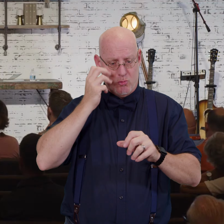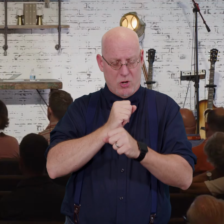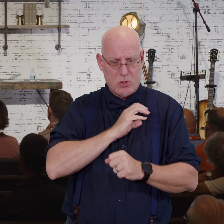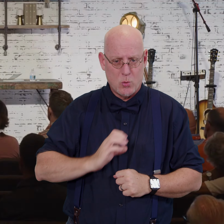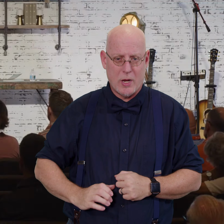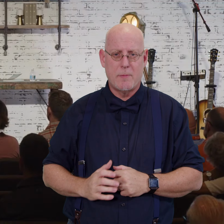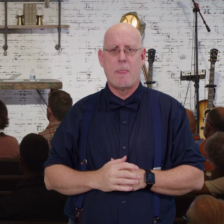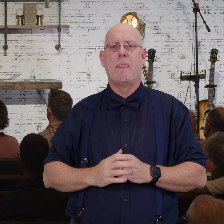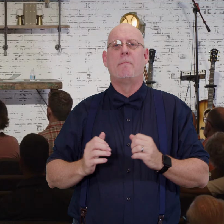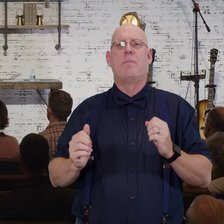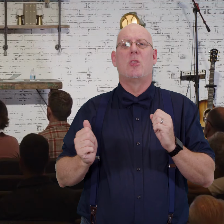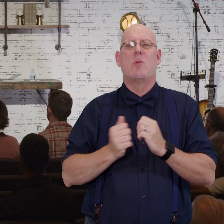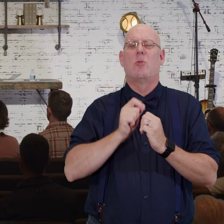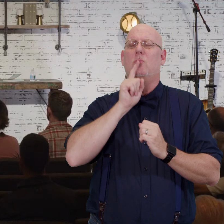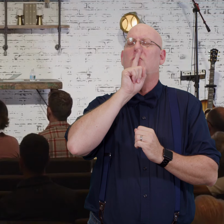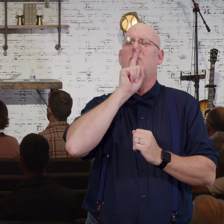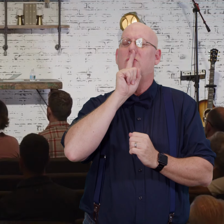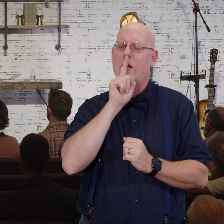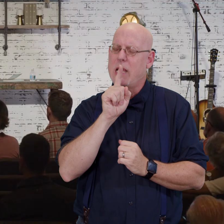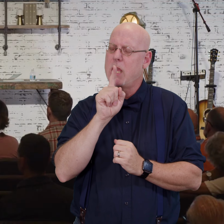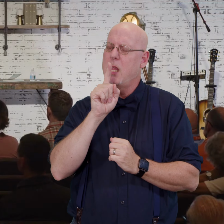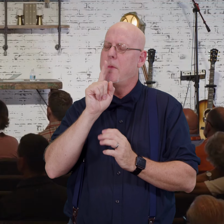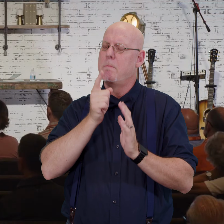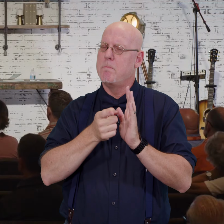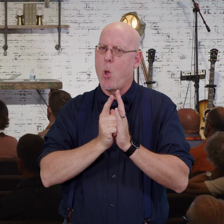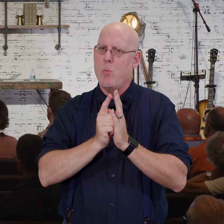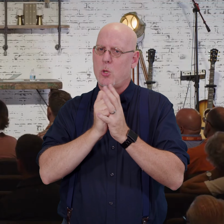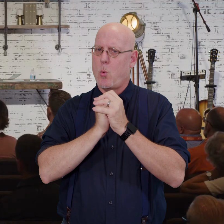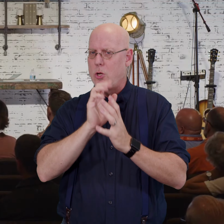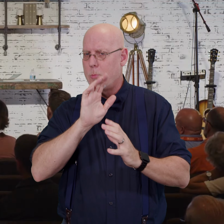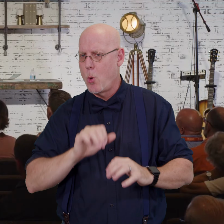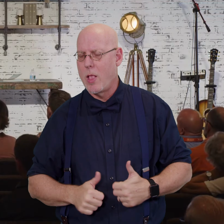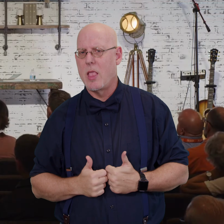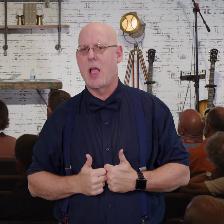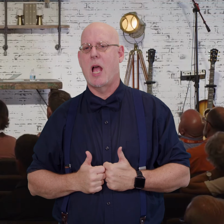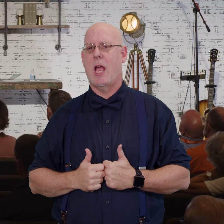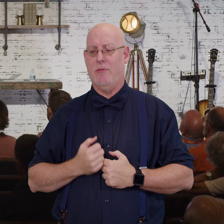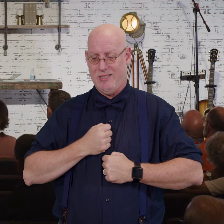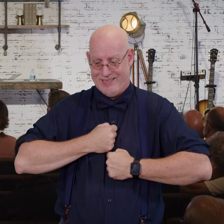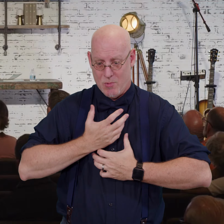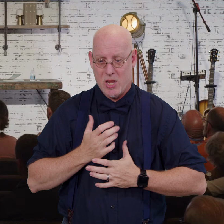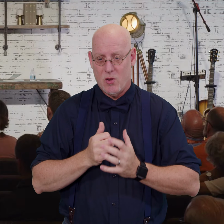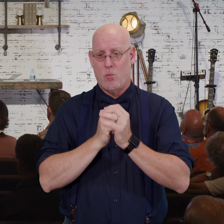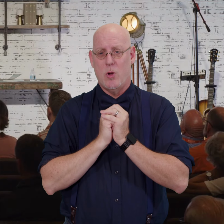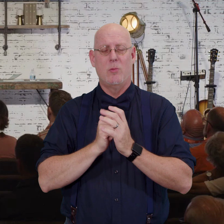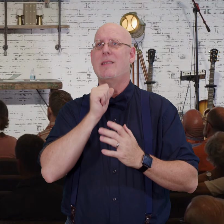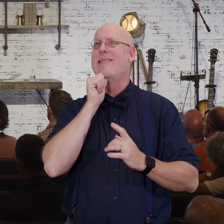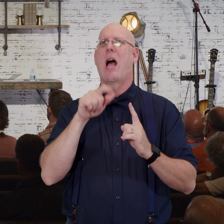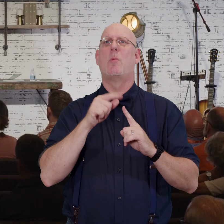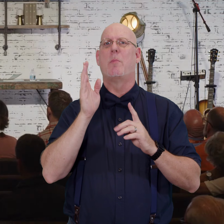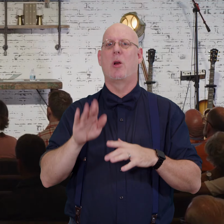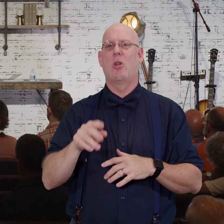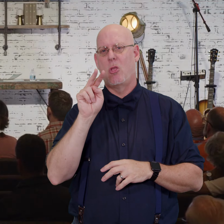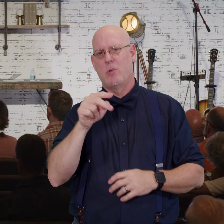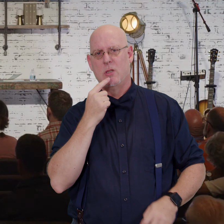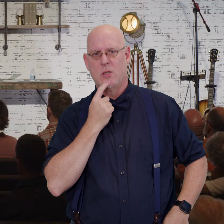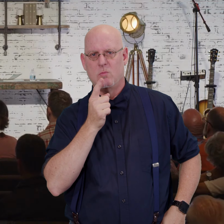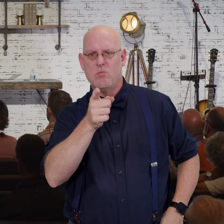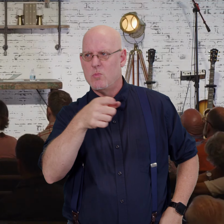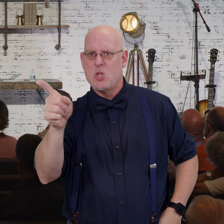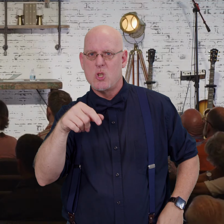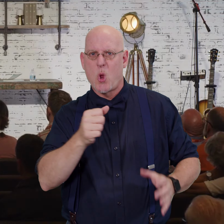Christ, the most legitimate, ardent moments of worship in your life, expressive worship, are not when someone has looked at you and